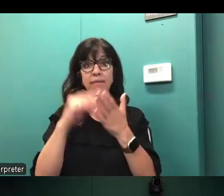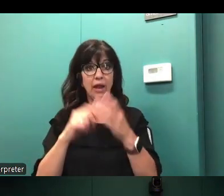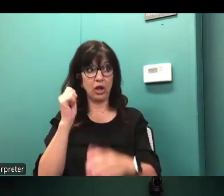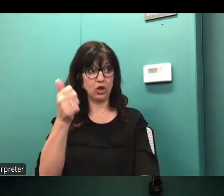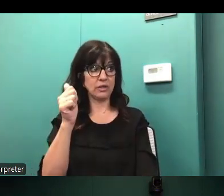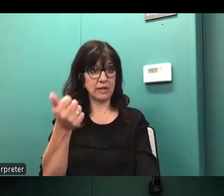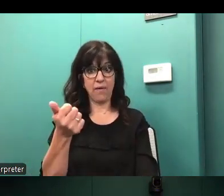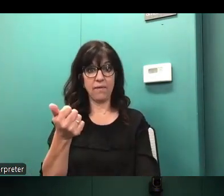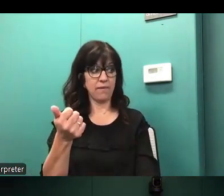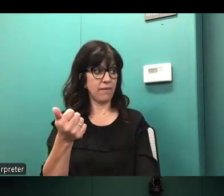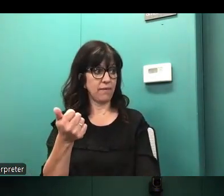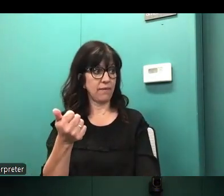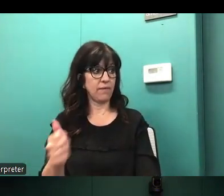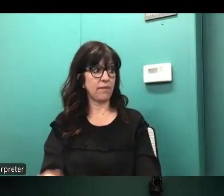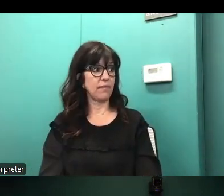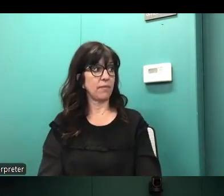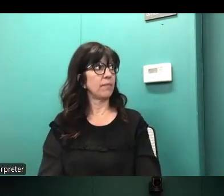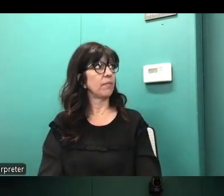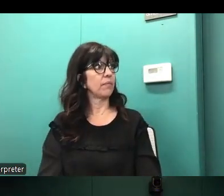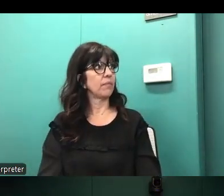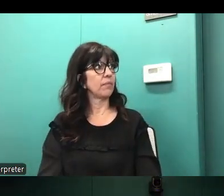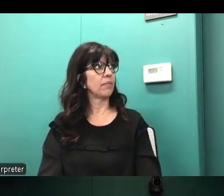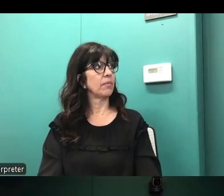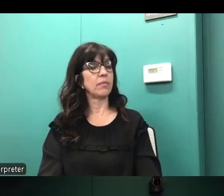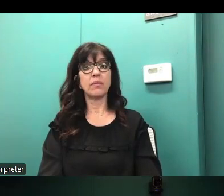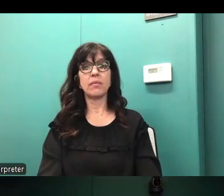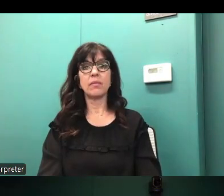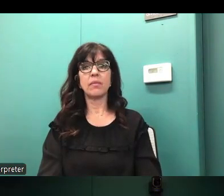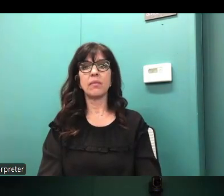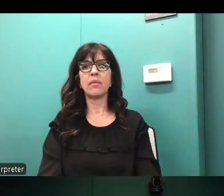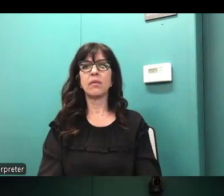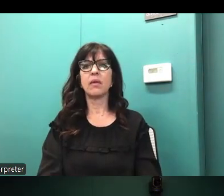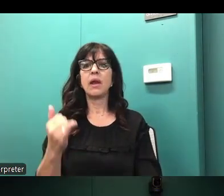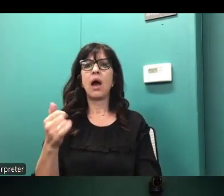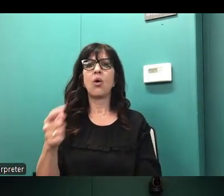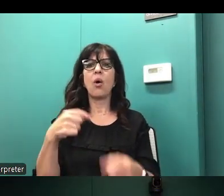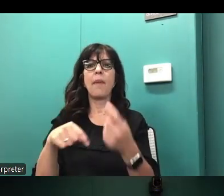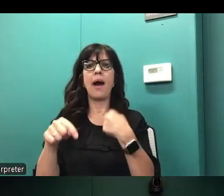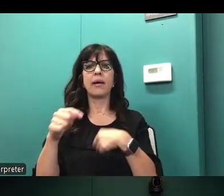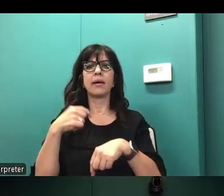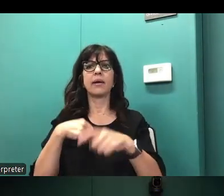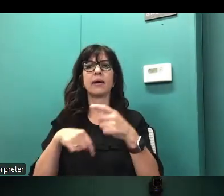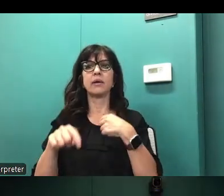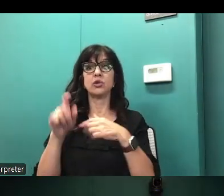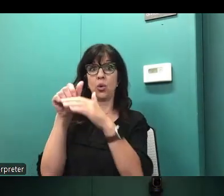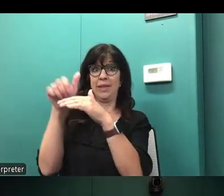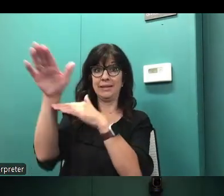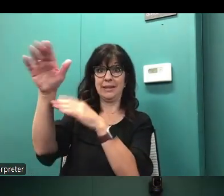yourself from here. But then, okay, let's go back. There you go. So if you go to the send button